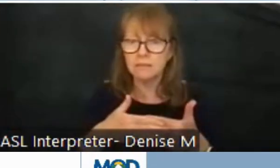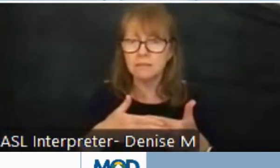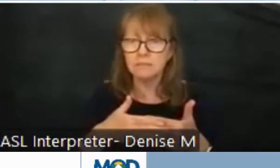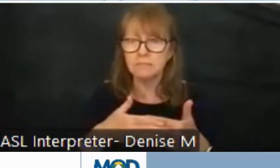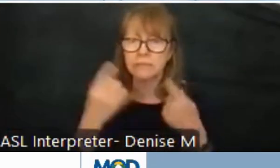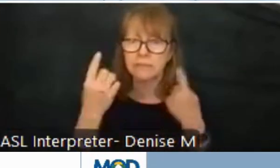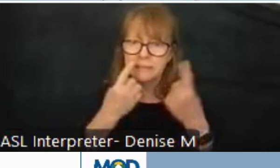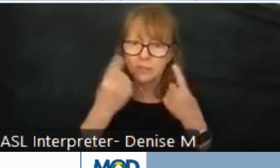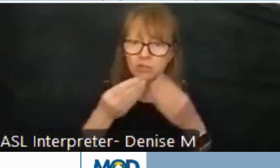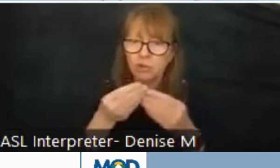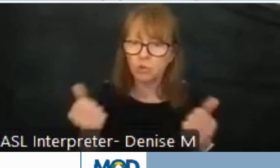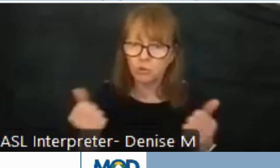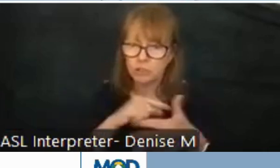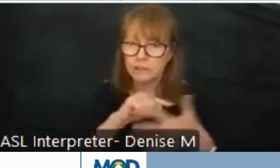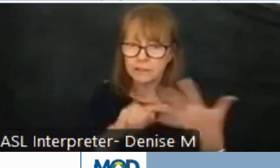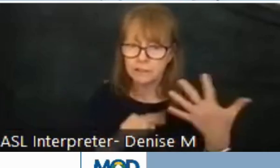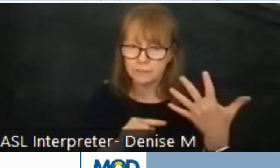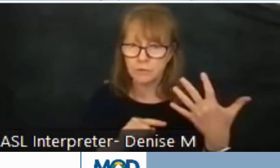obstacle.